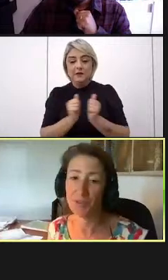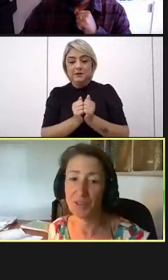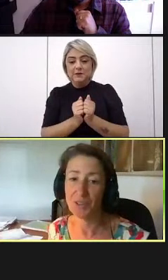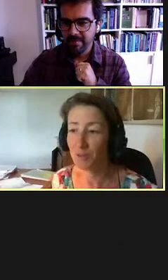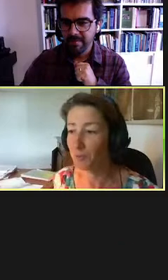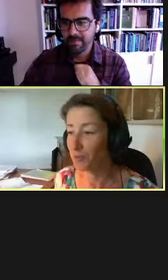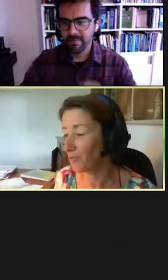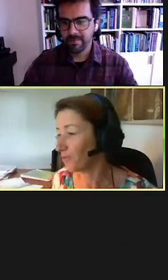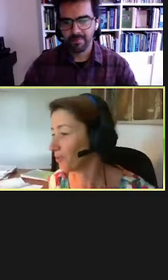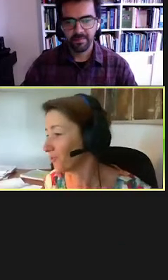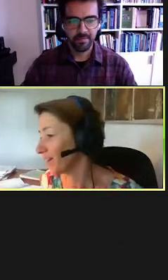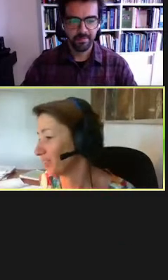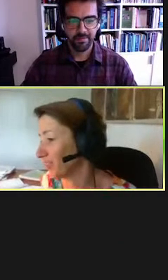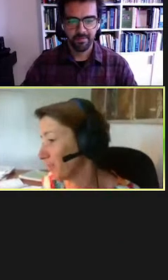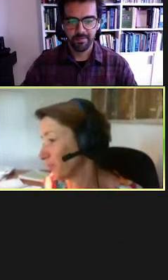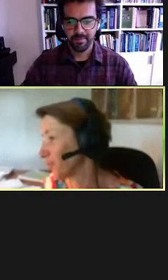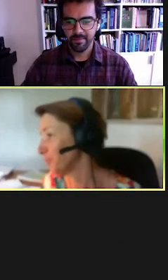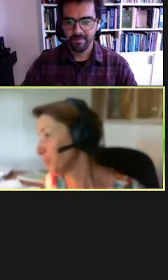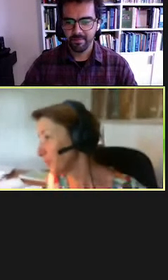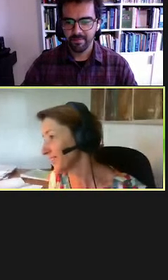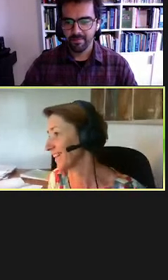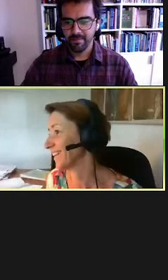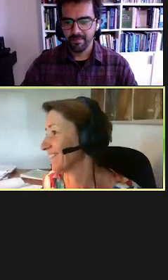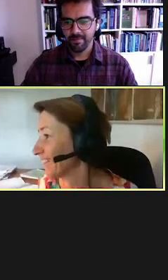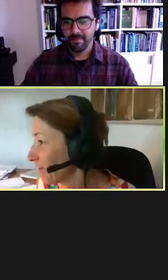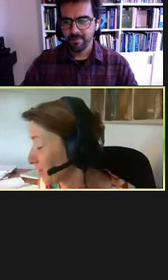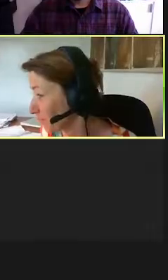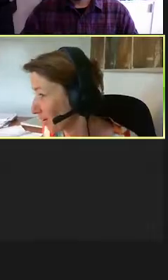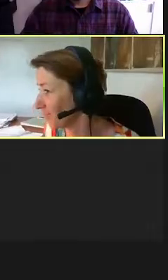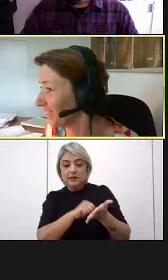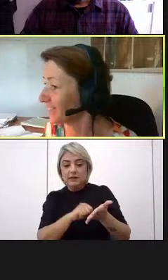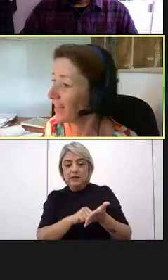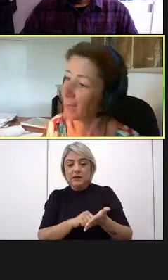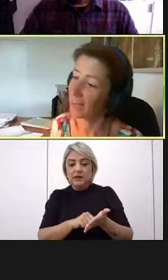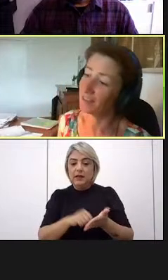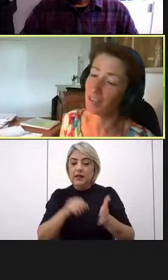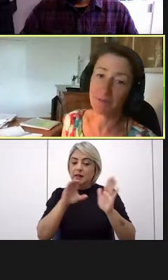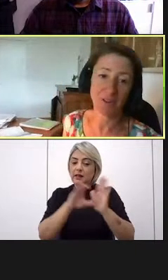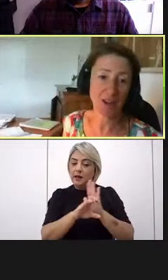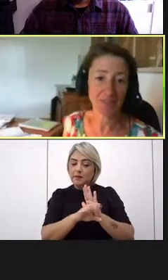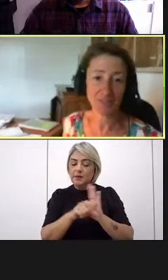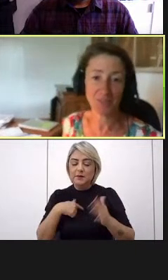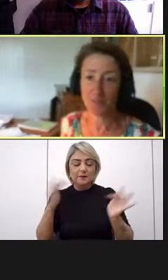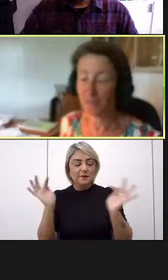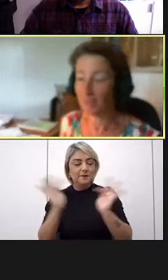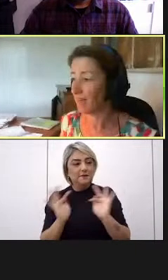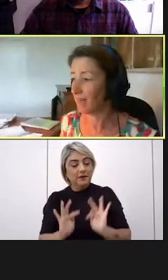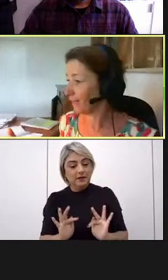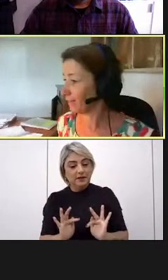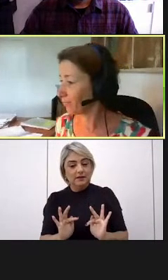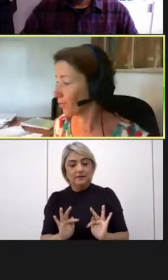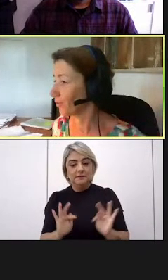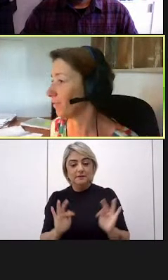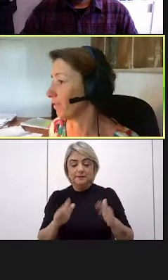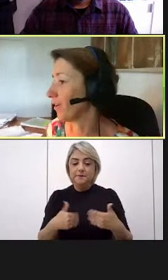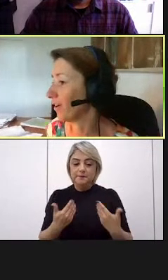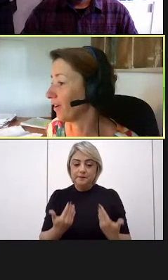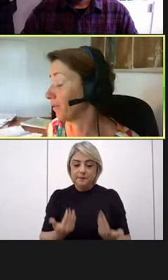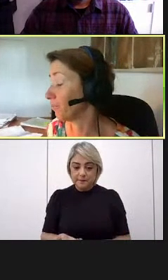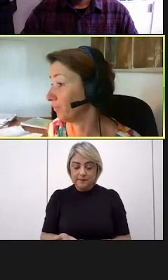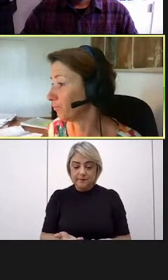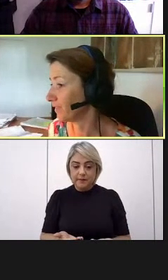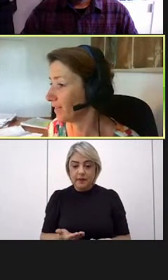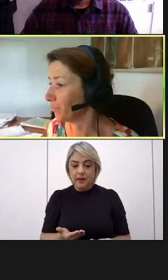opportunity to write a chapter of your book, and I'm very proud of it. And today I'm very honored to be here in front of